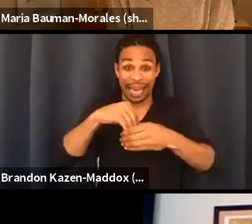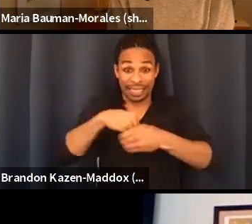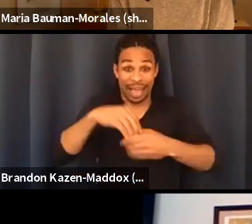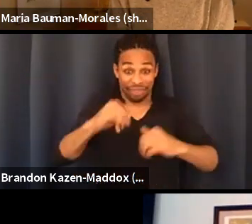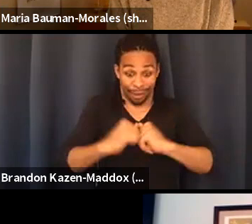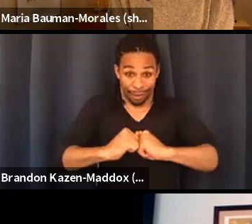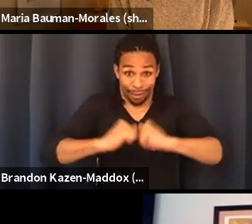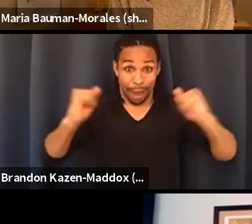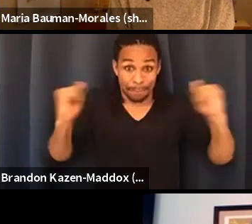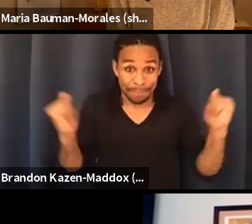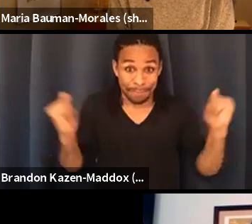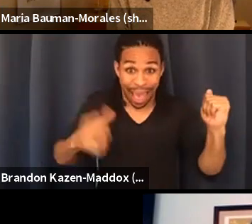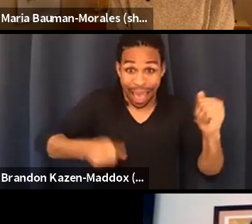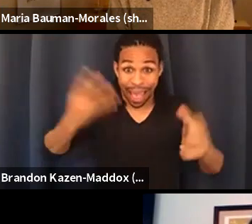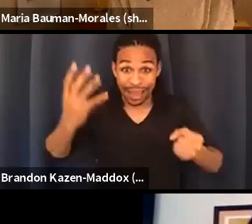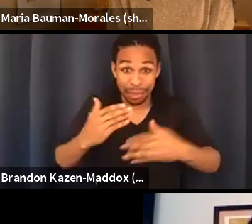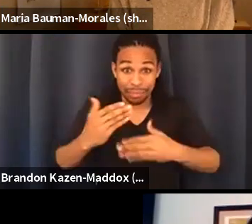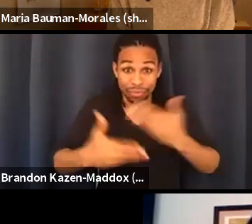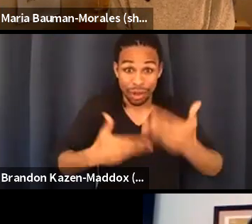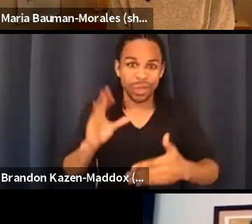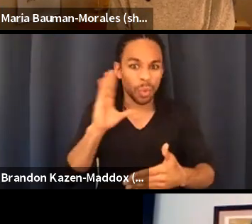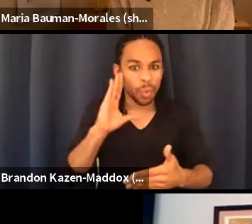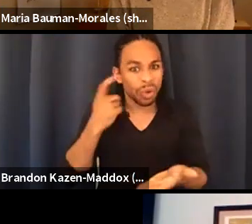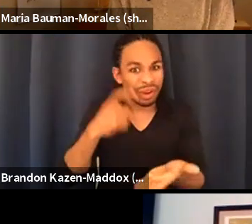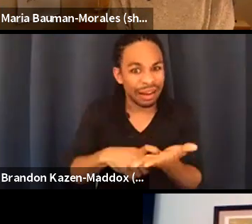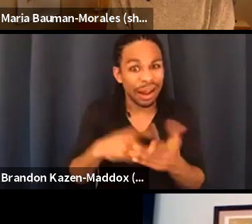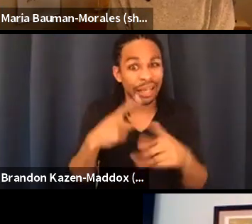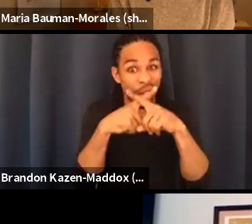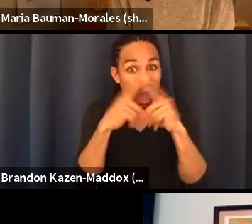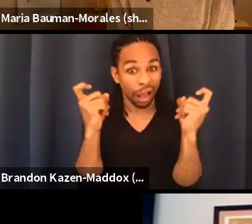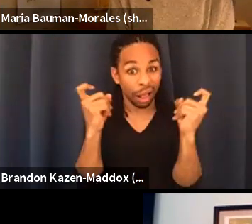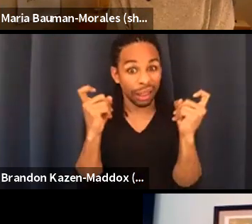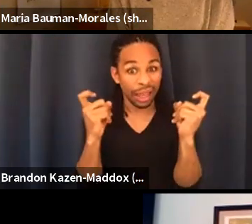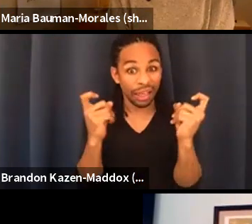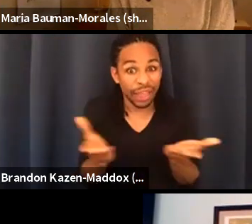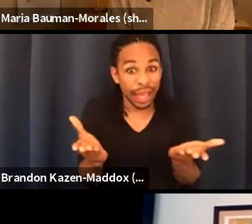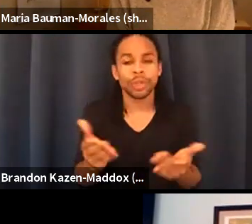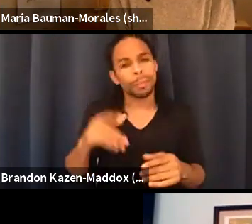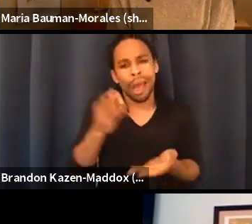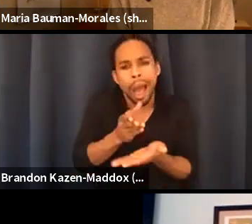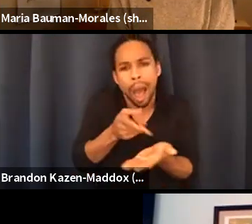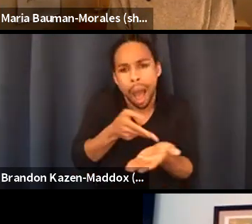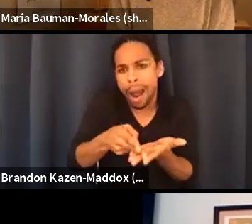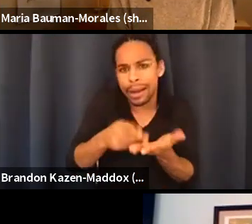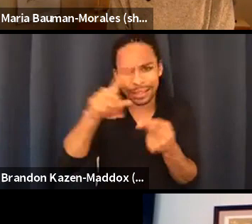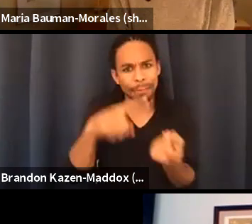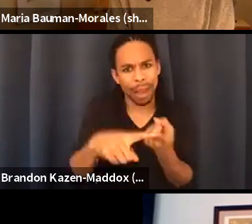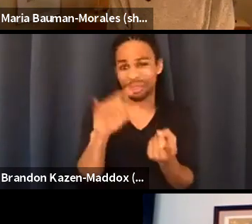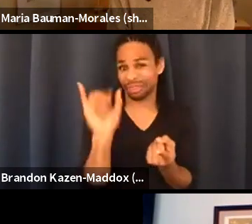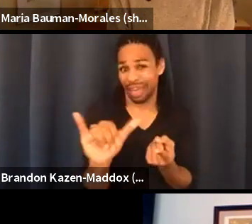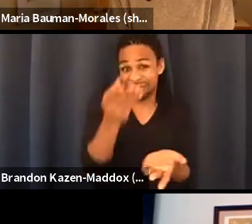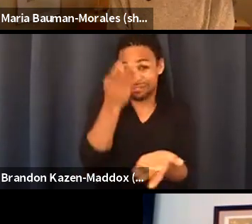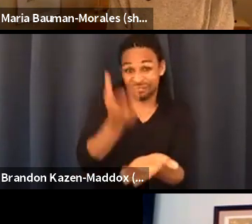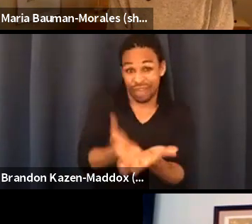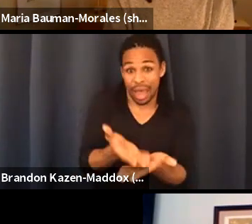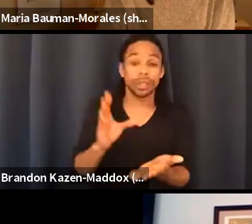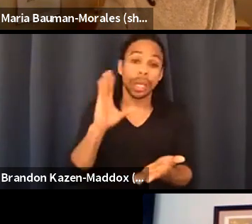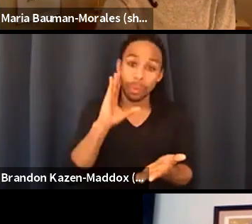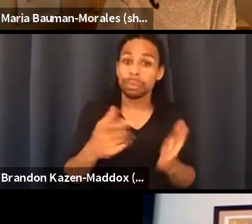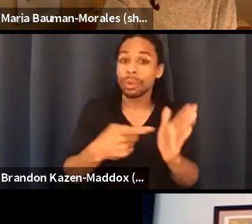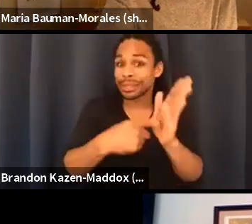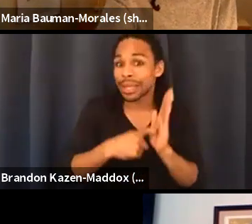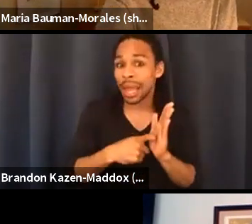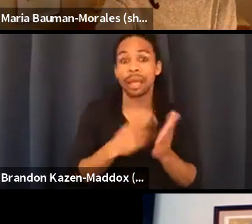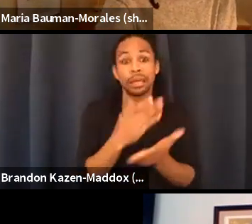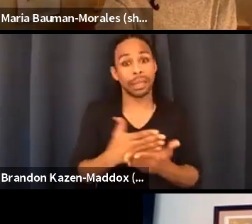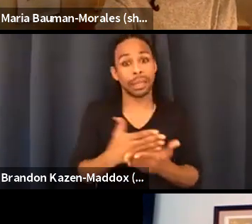and around and to that. Hmm. So just being honest on the front end that, you know, it's going to take some willingness